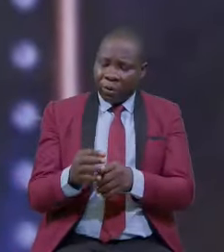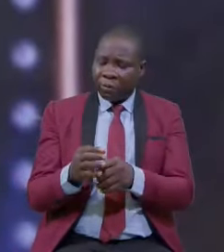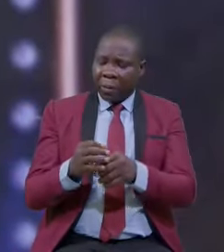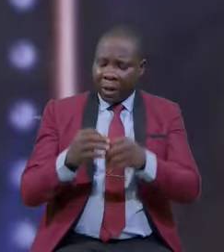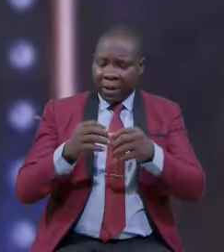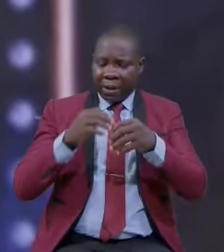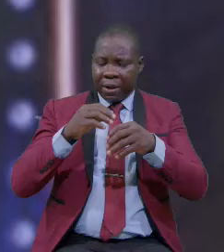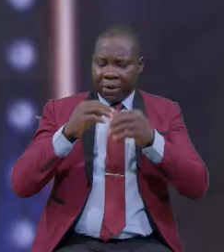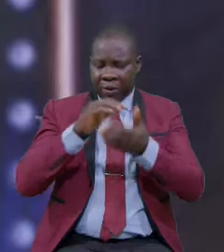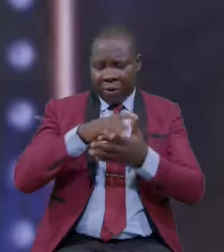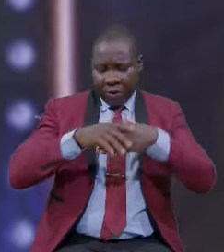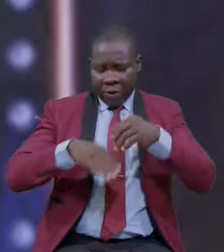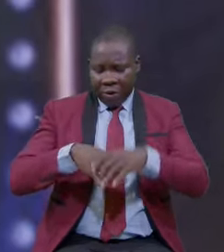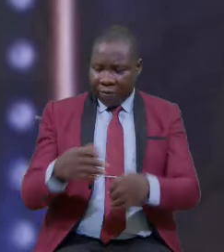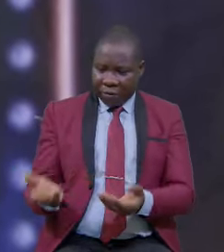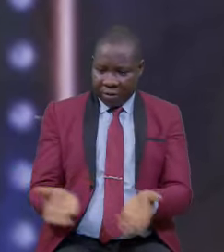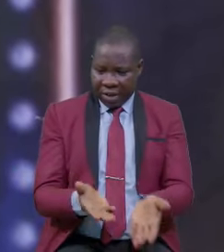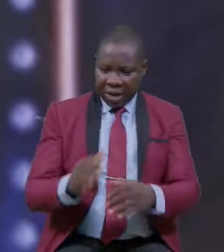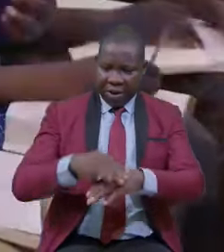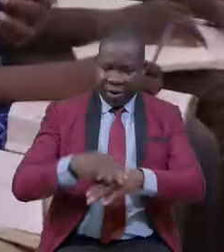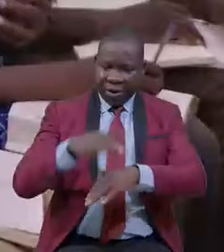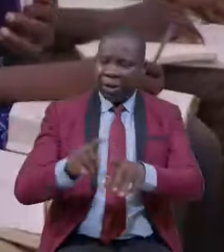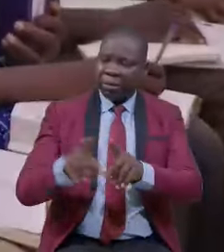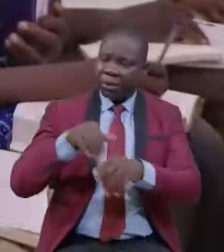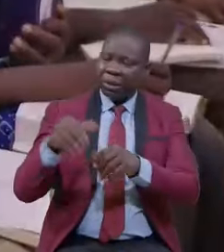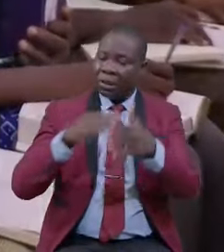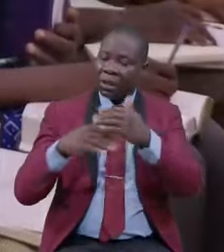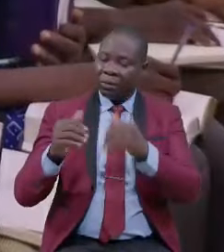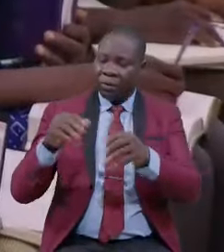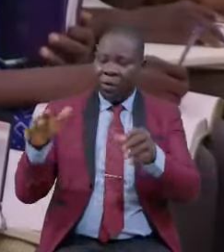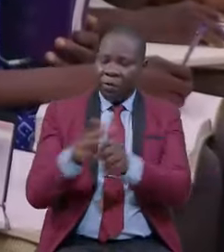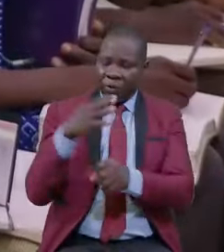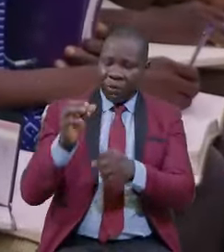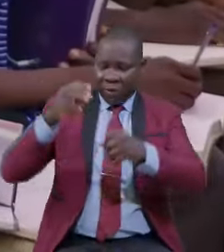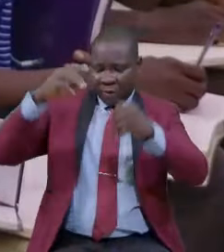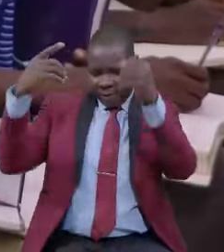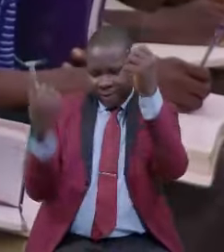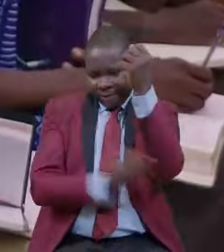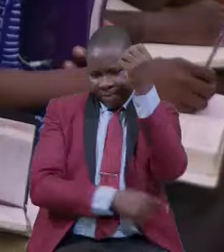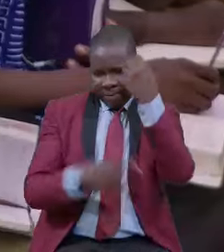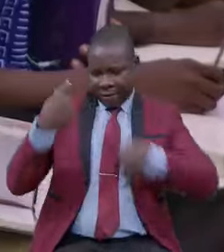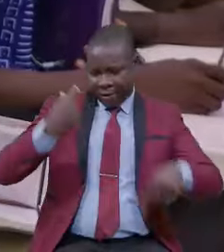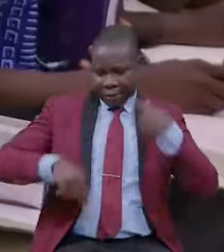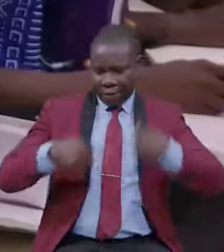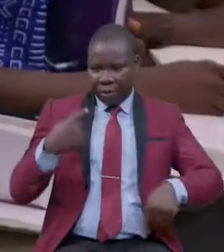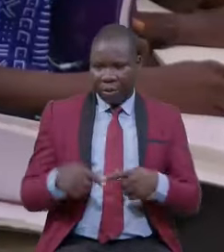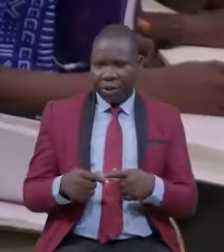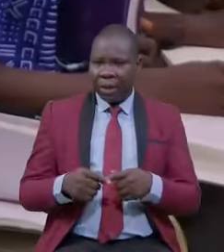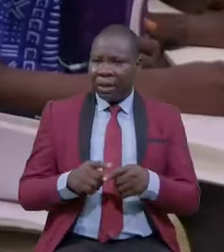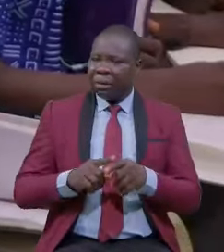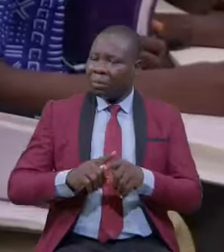him, Lazarus is a simple thing, but now he is comforted and